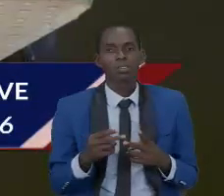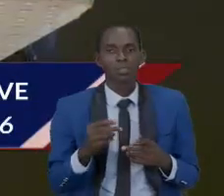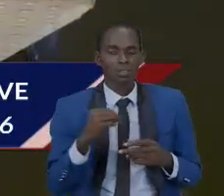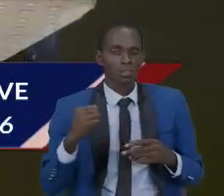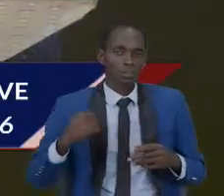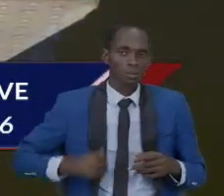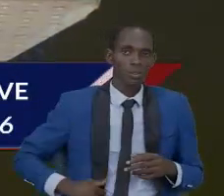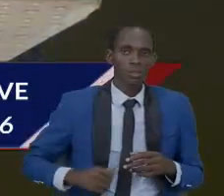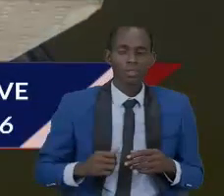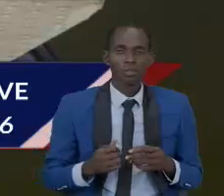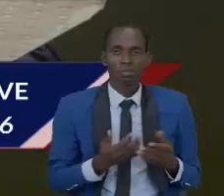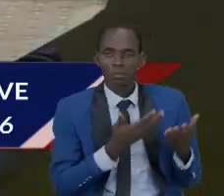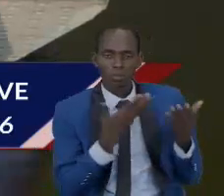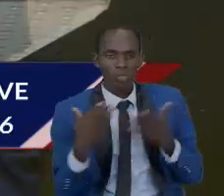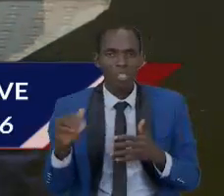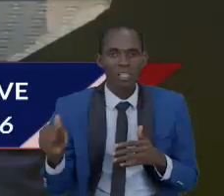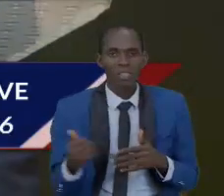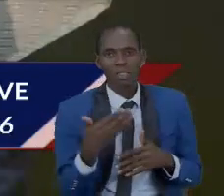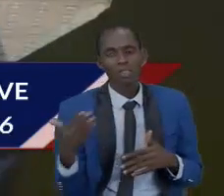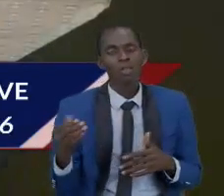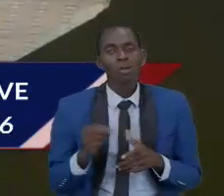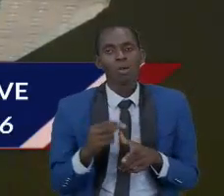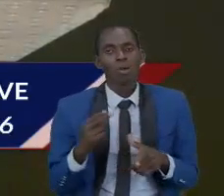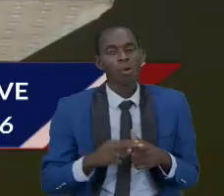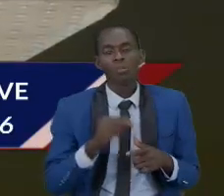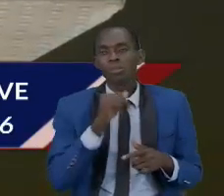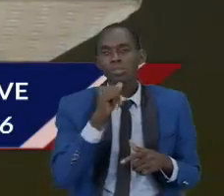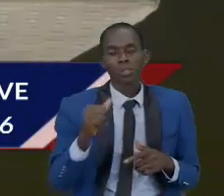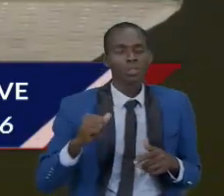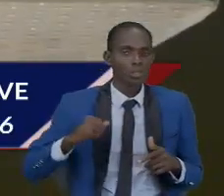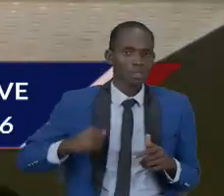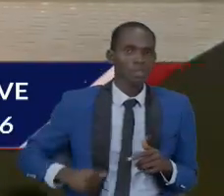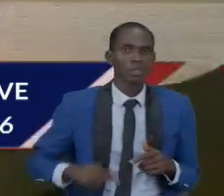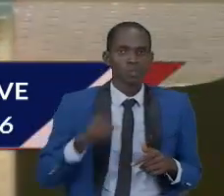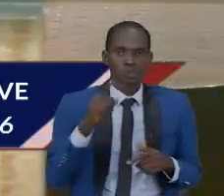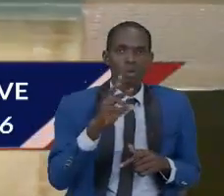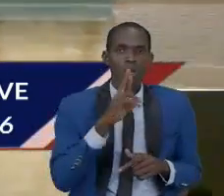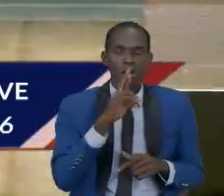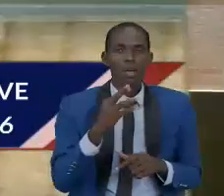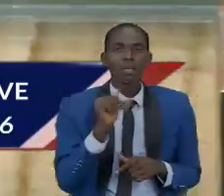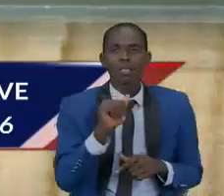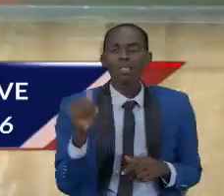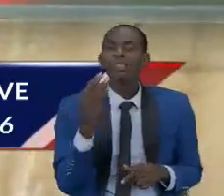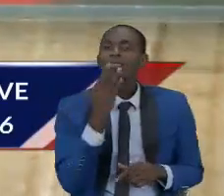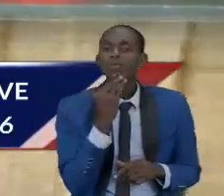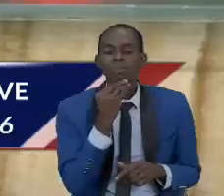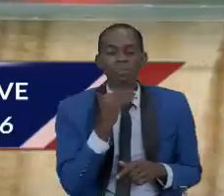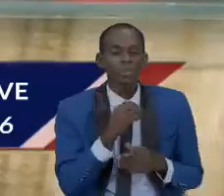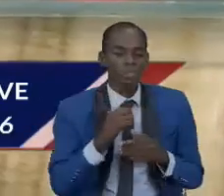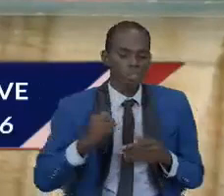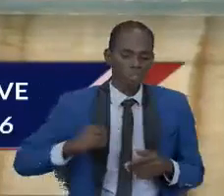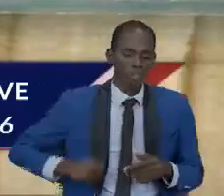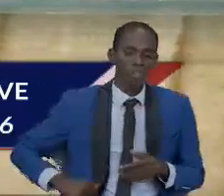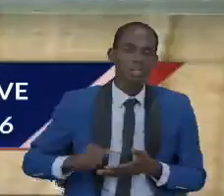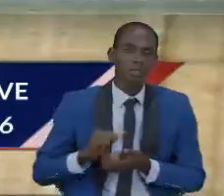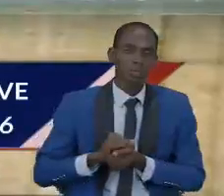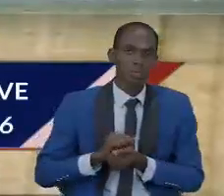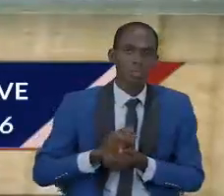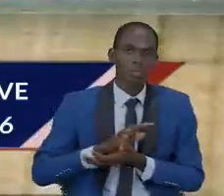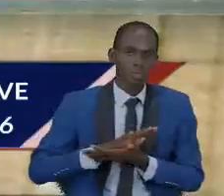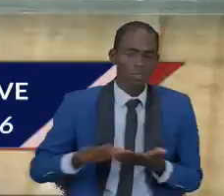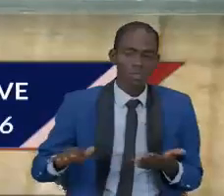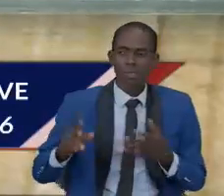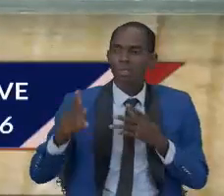anything no uncircumcision you're a Jew circumcised you are a gentle